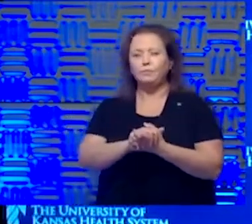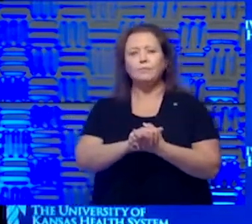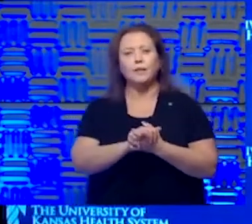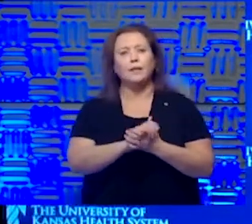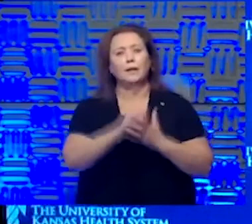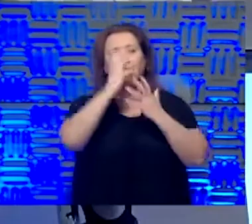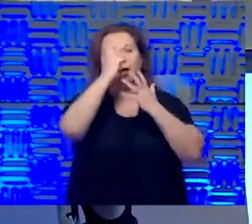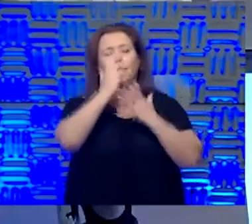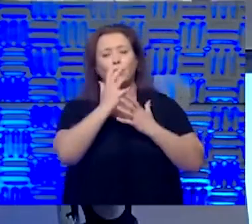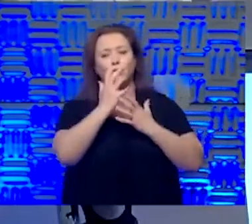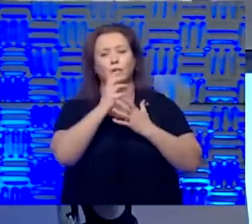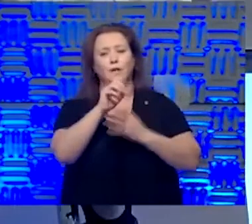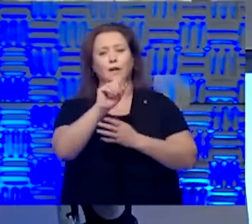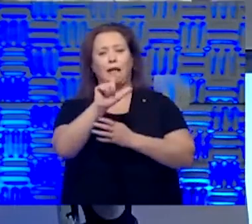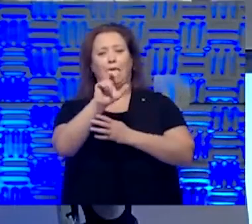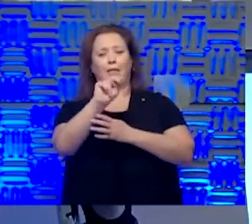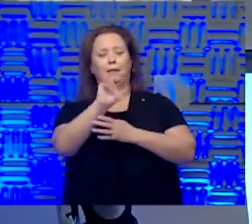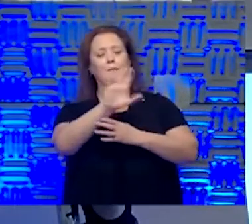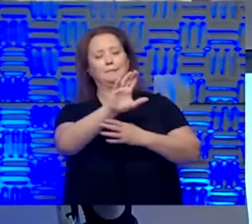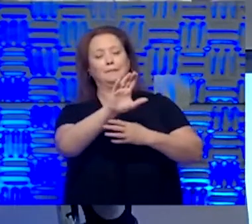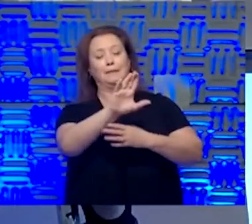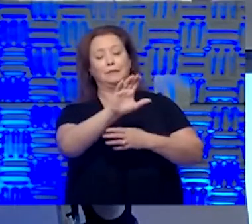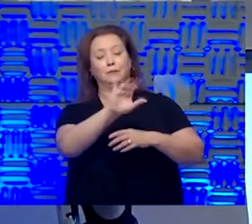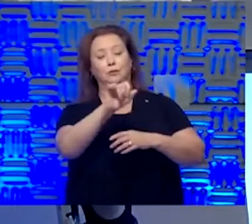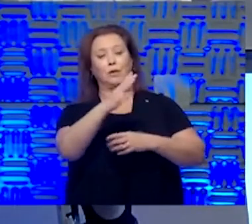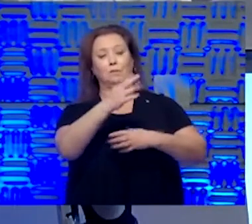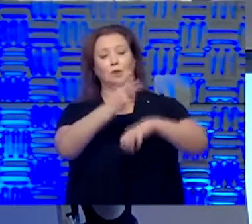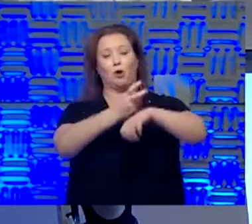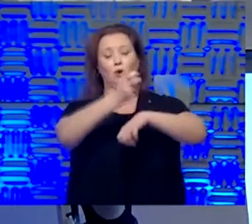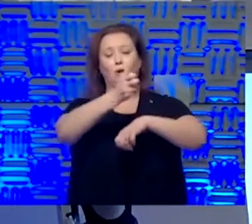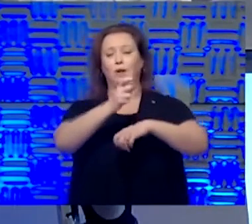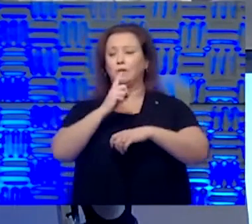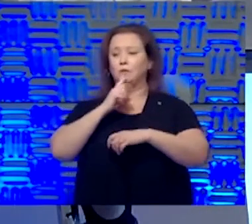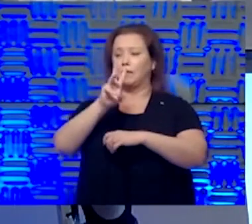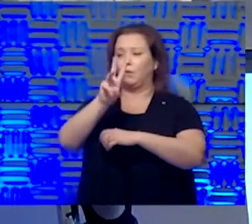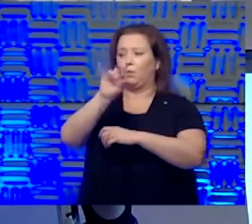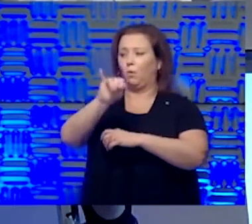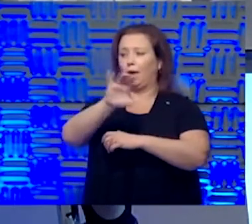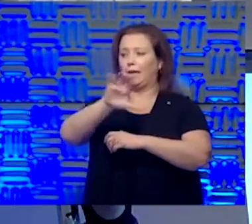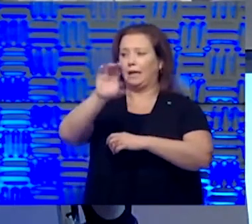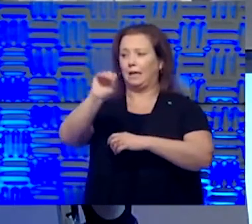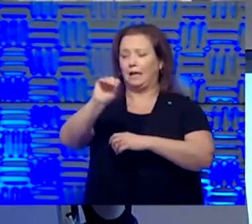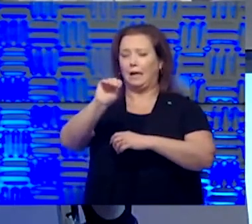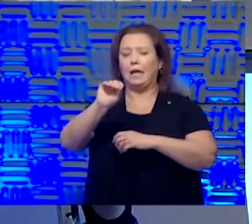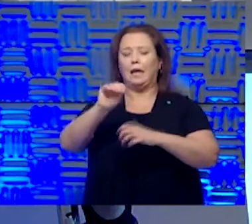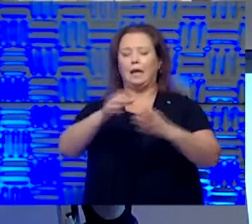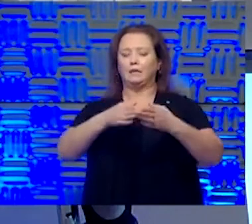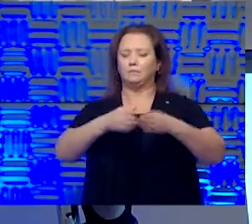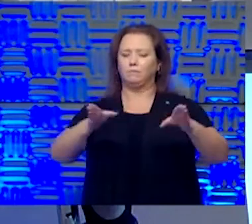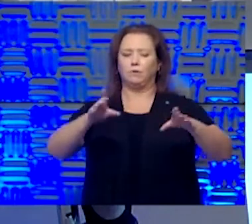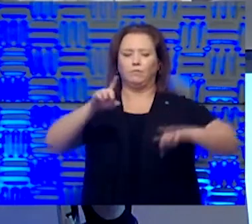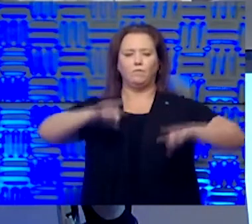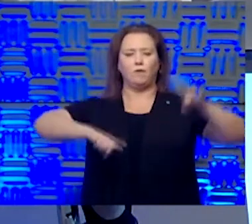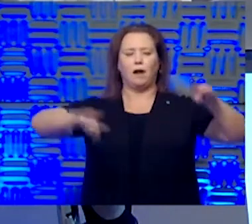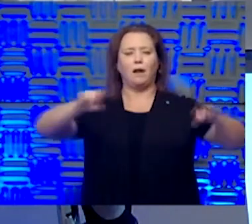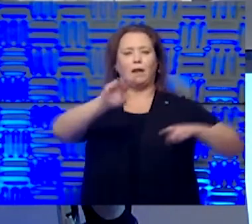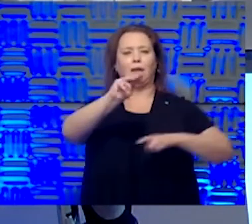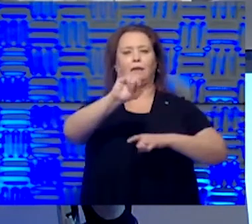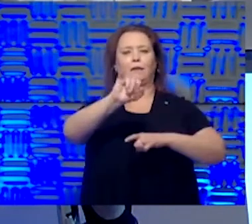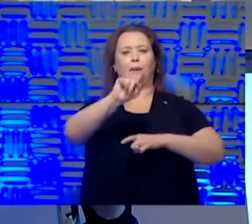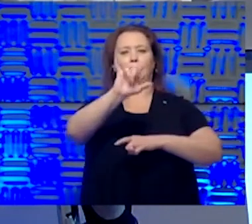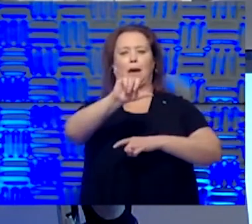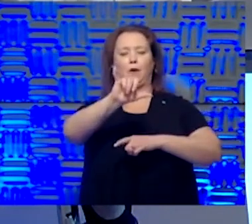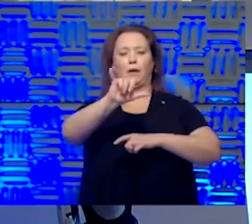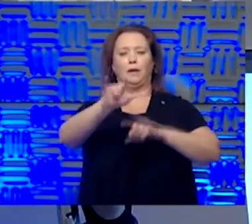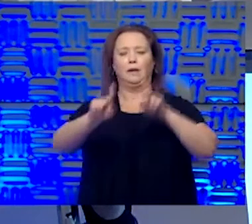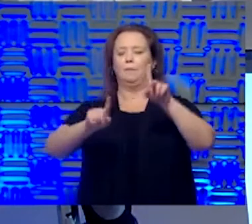unfortunately, makes Allen's job a lot harder. But, as you mentioned, Wyandotte County has a vast, the minority population is just